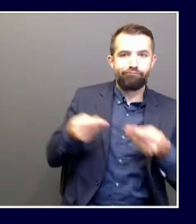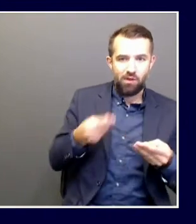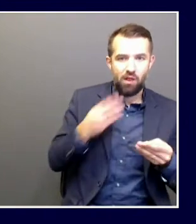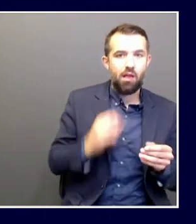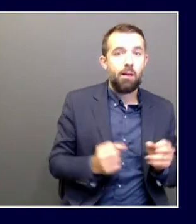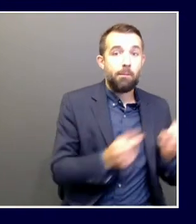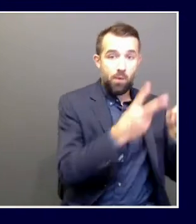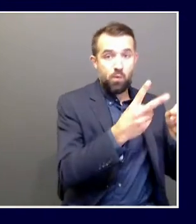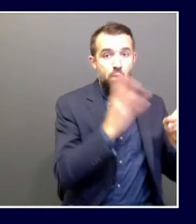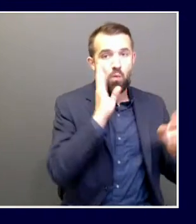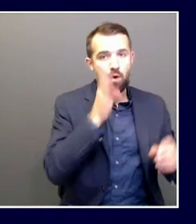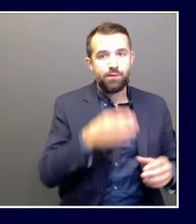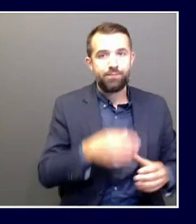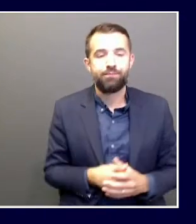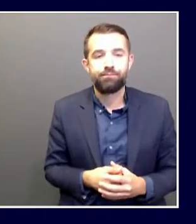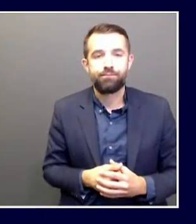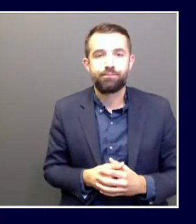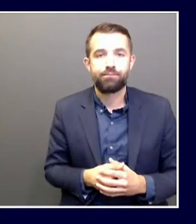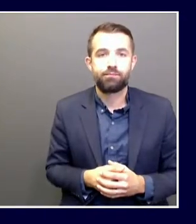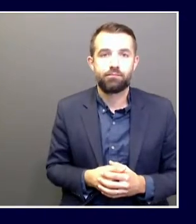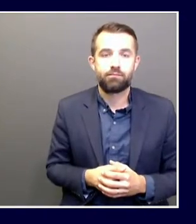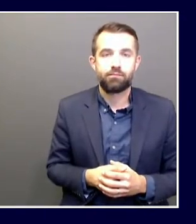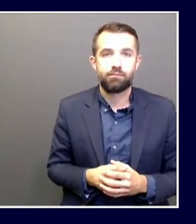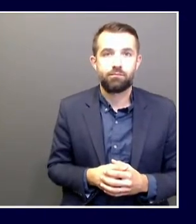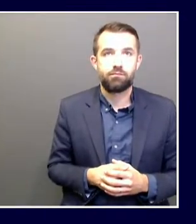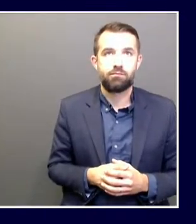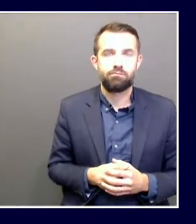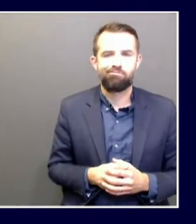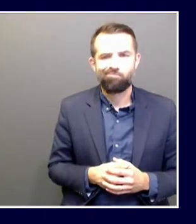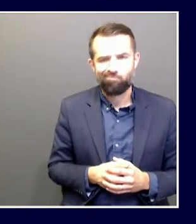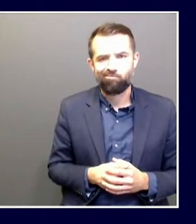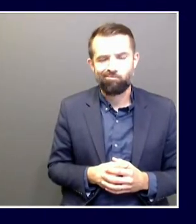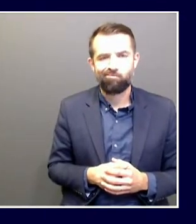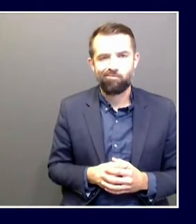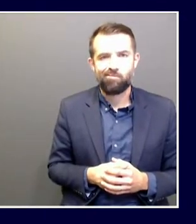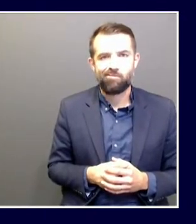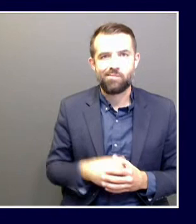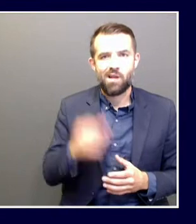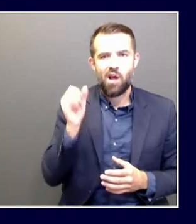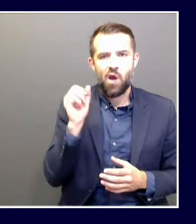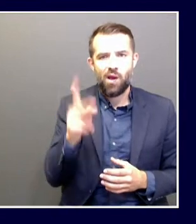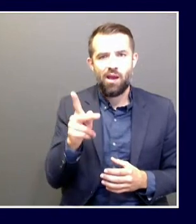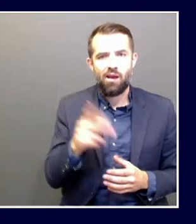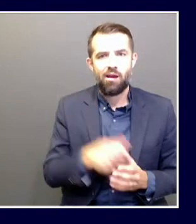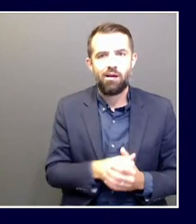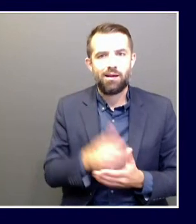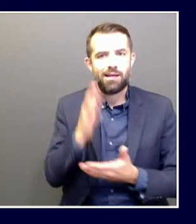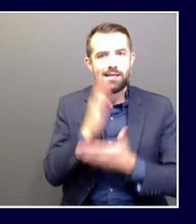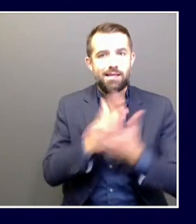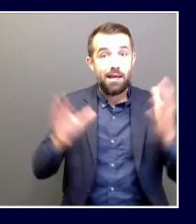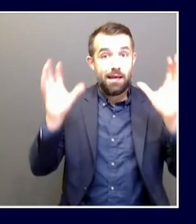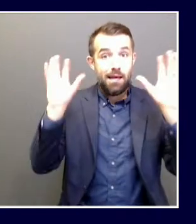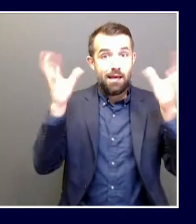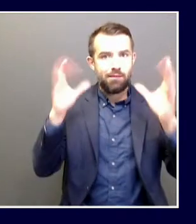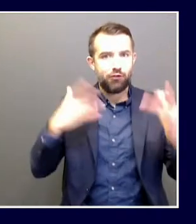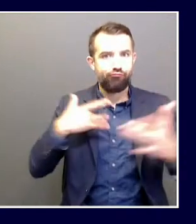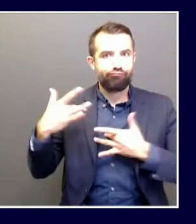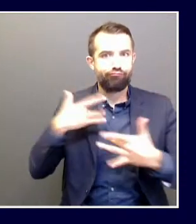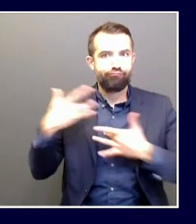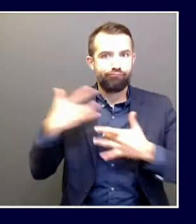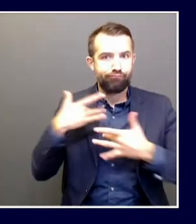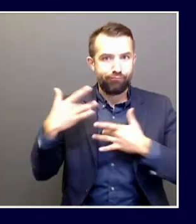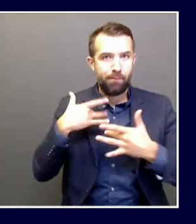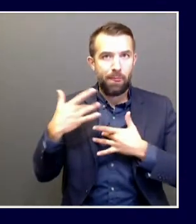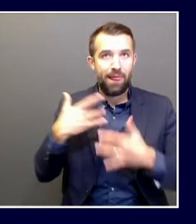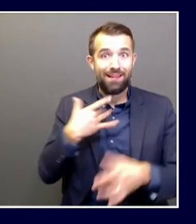weeks. Okay, and there's some EMS departments who are pretty worried. They've already lost or going to lose some people, and